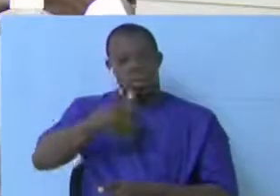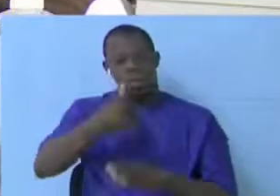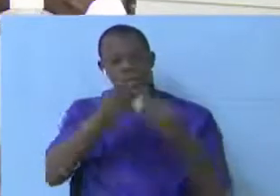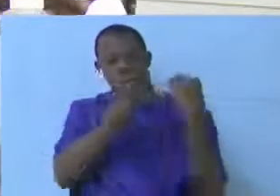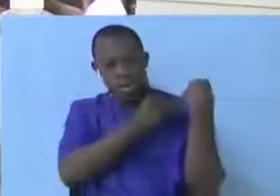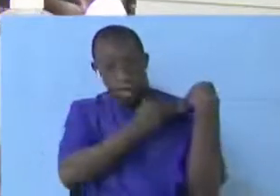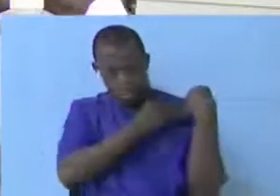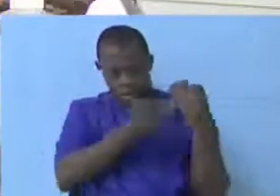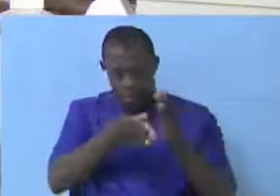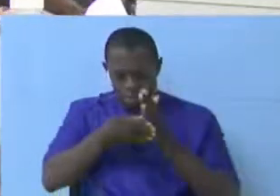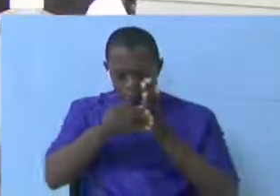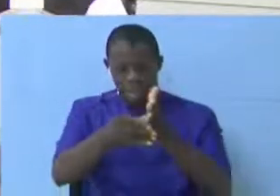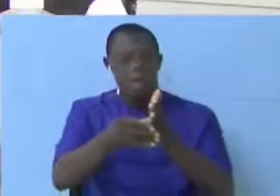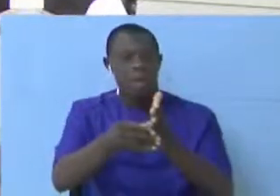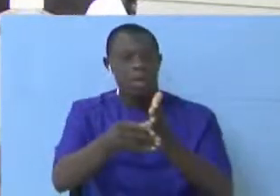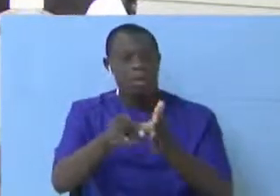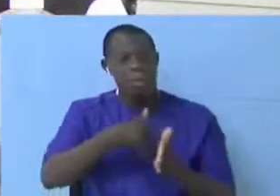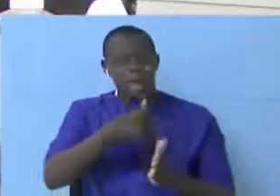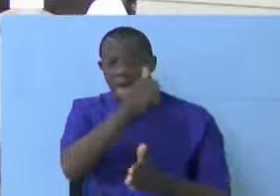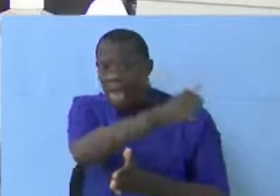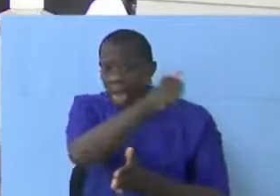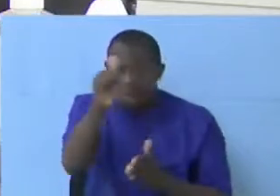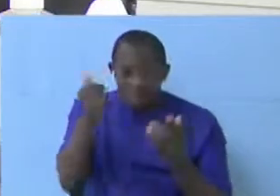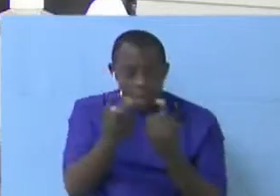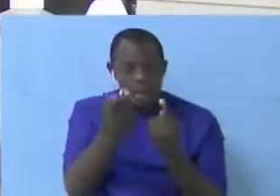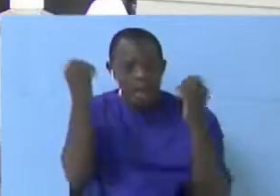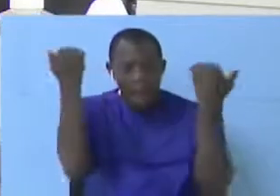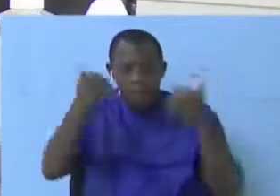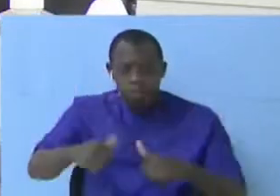I'm taking responsibility of what is happening.